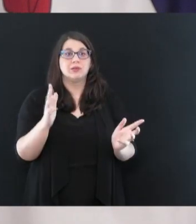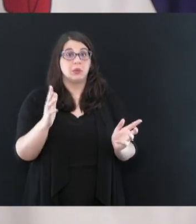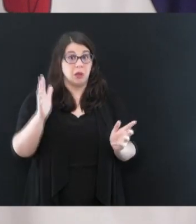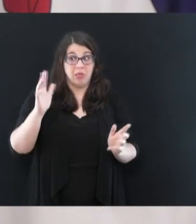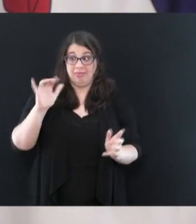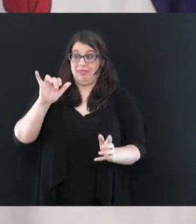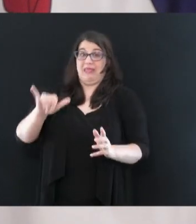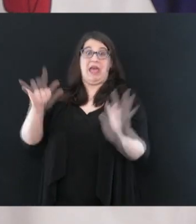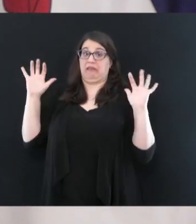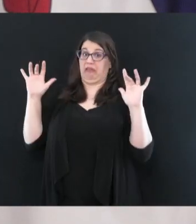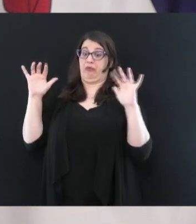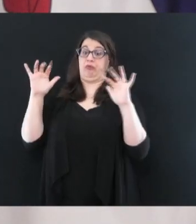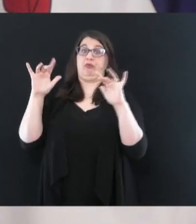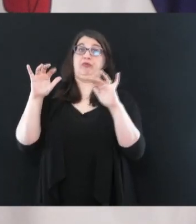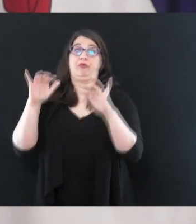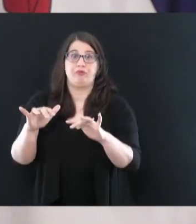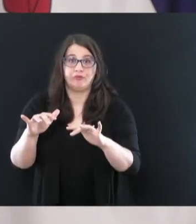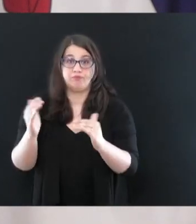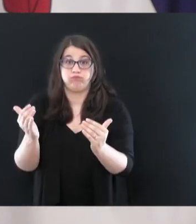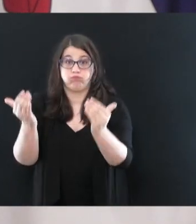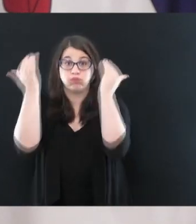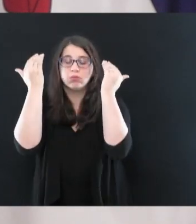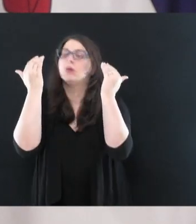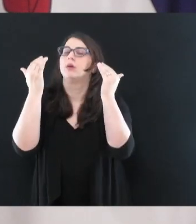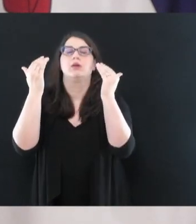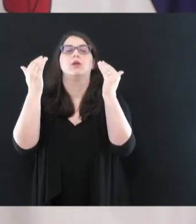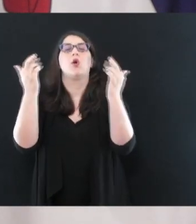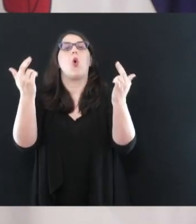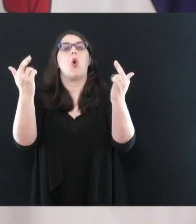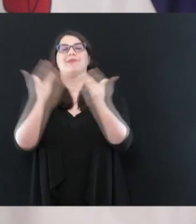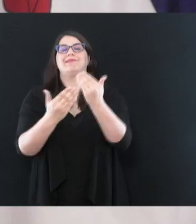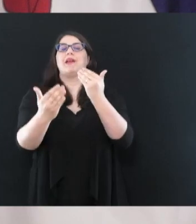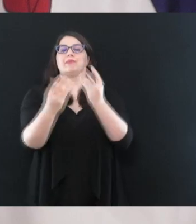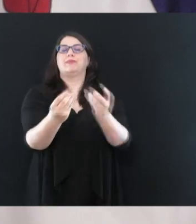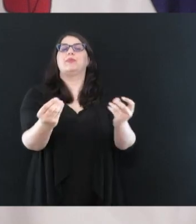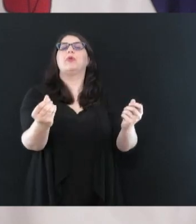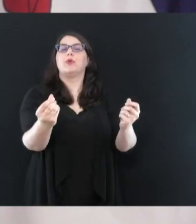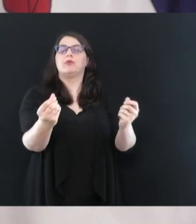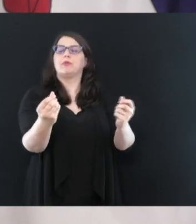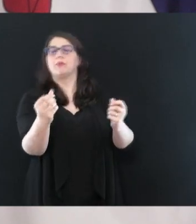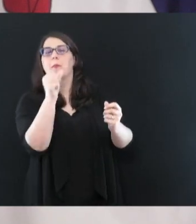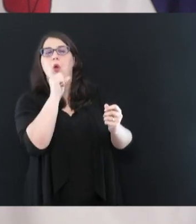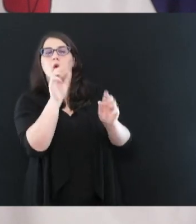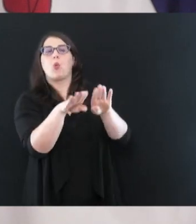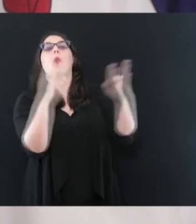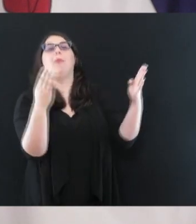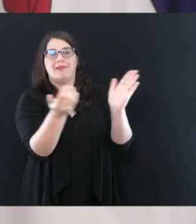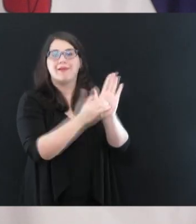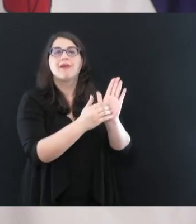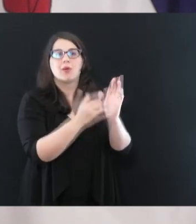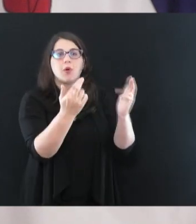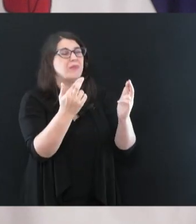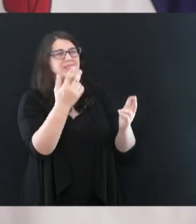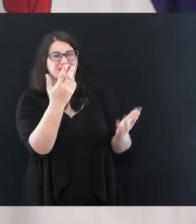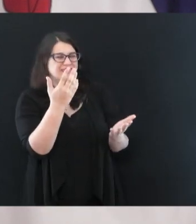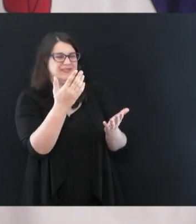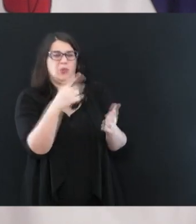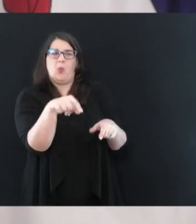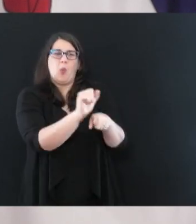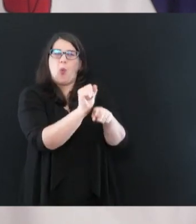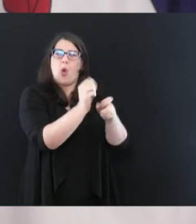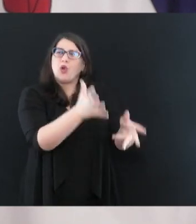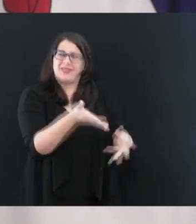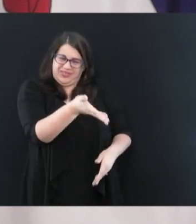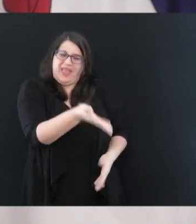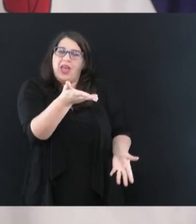everything, but I'm real hopeful that we can move forward with getting those businesses back, because you got employees and you got the same kind of situation.